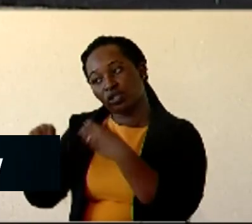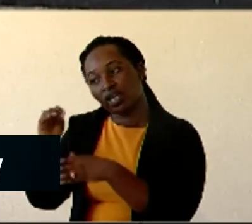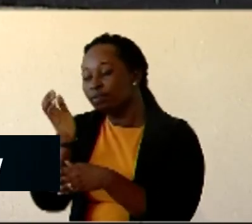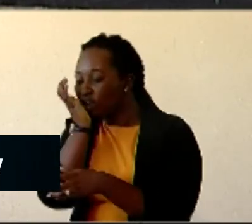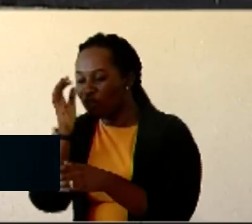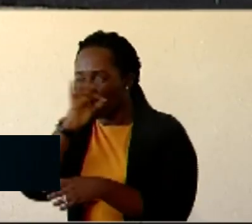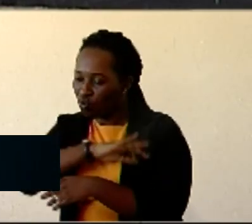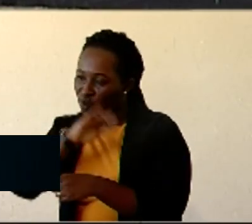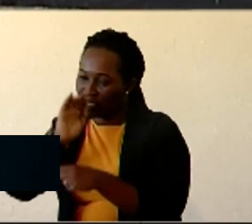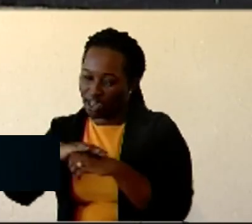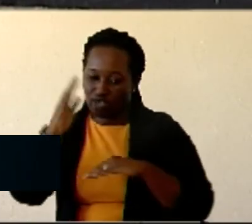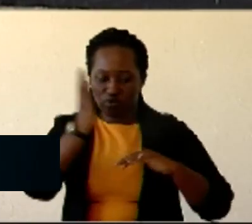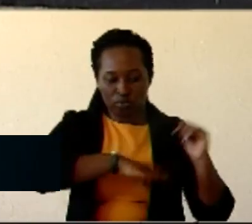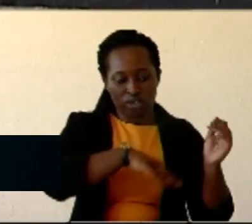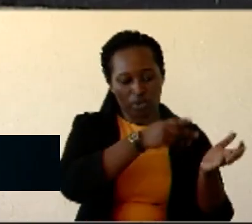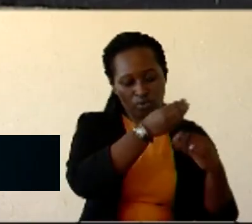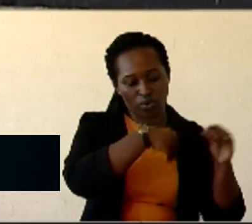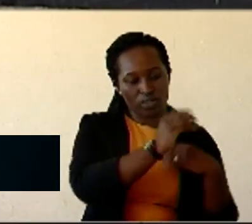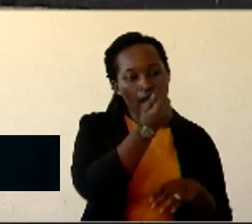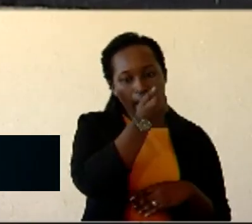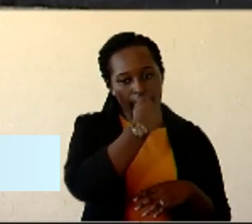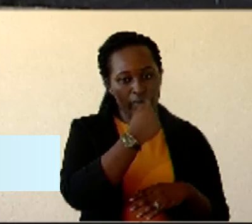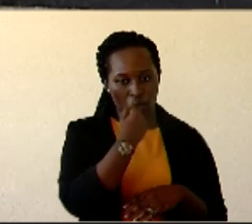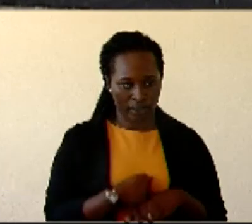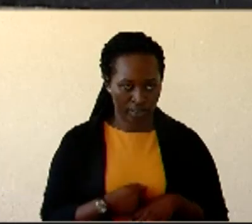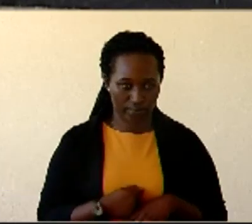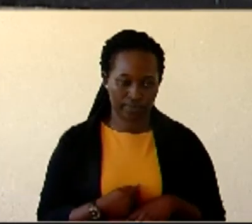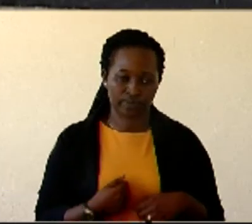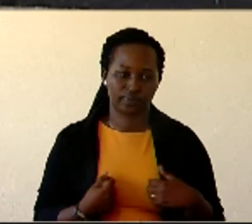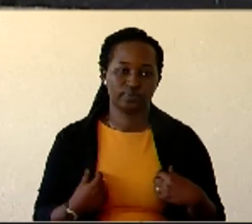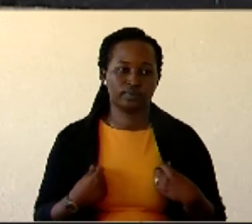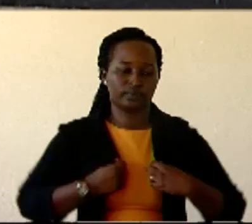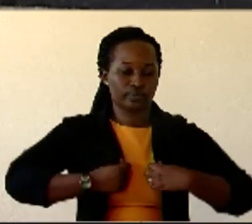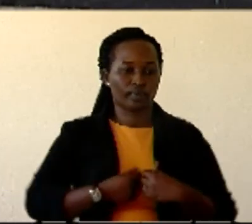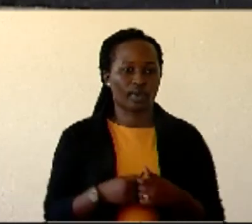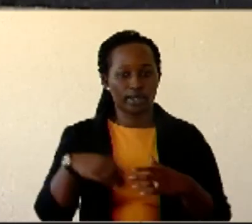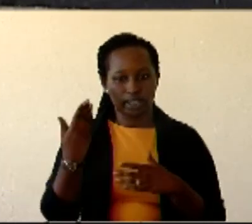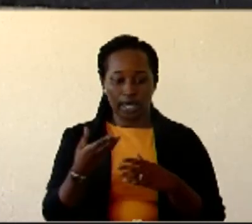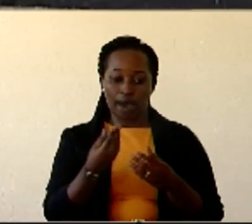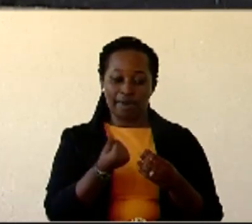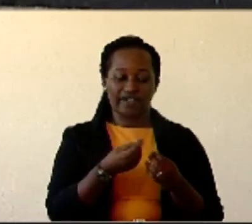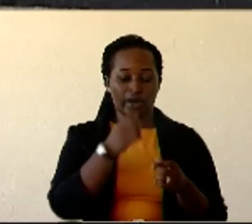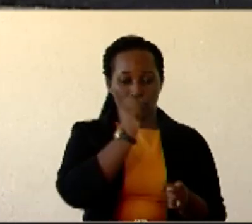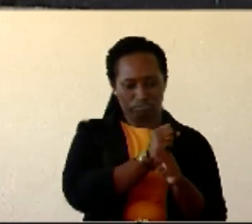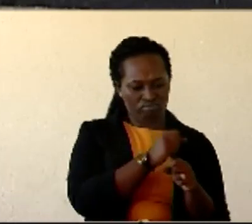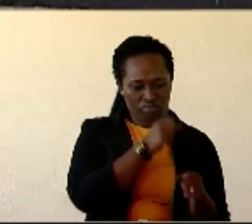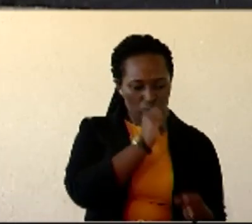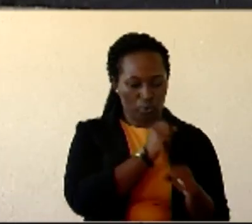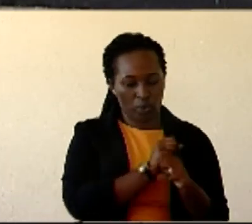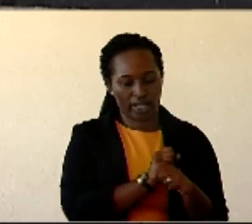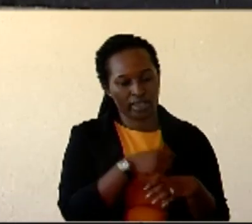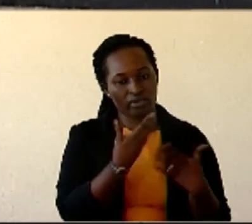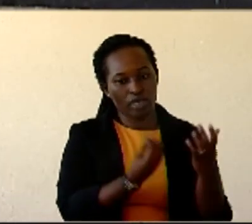than investing in production of maize. So here now, the supply of maize will reduce, while the supply of